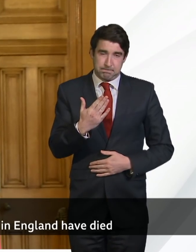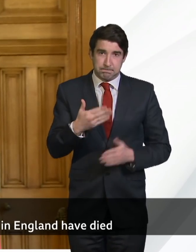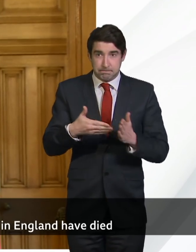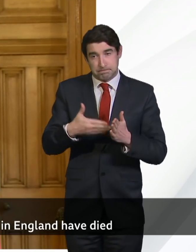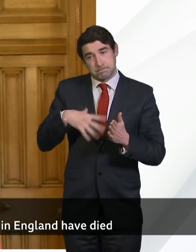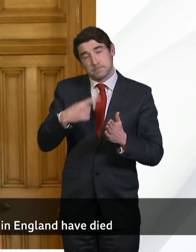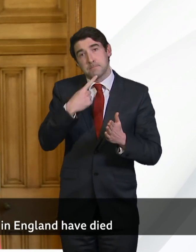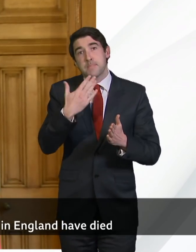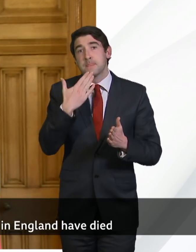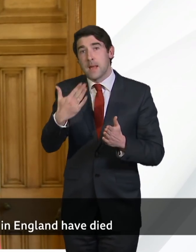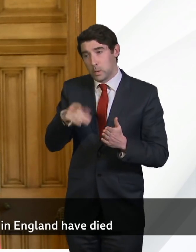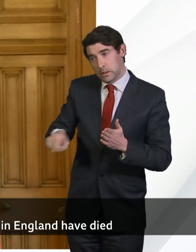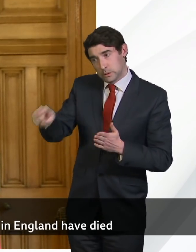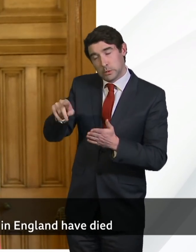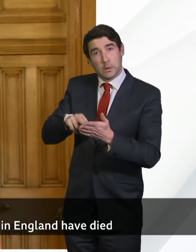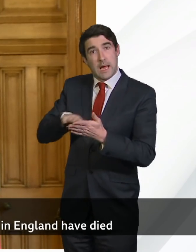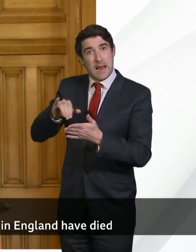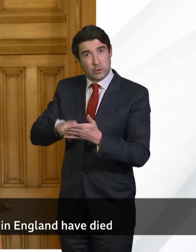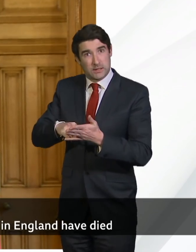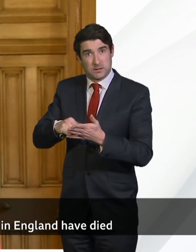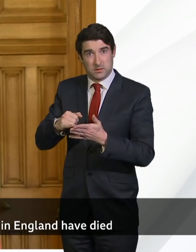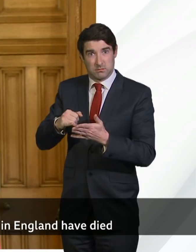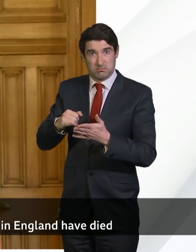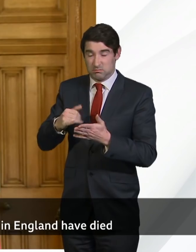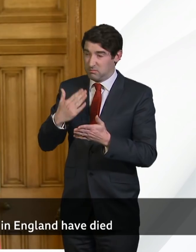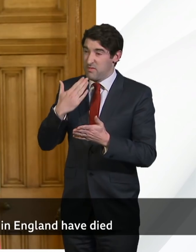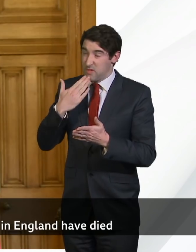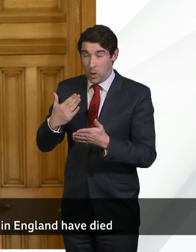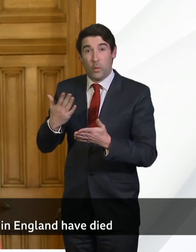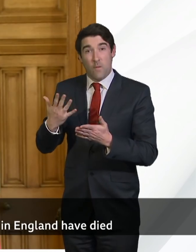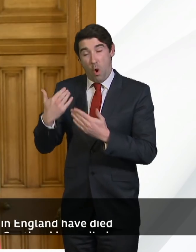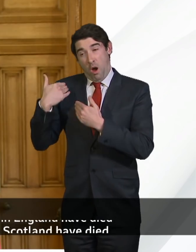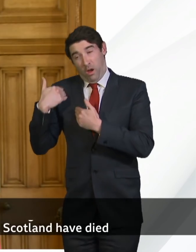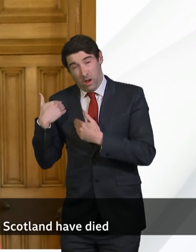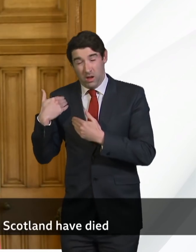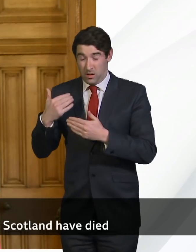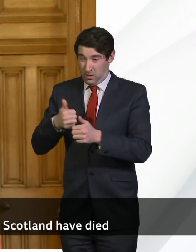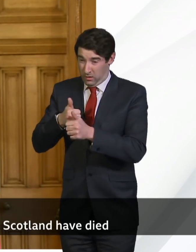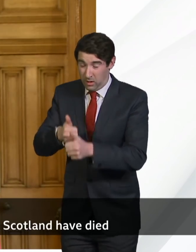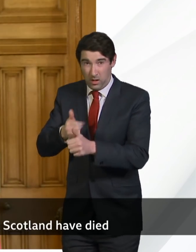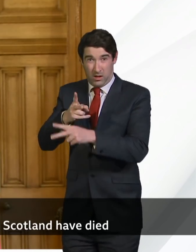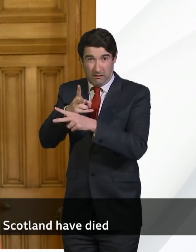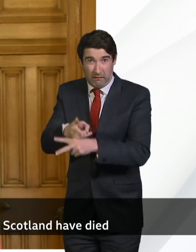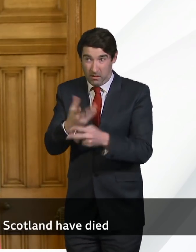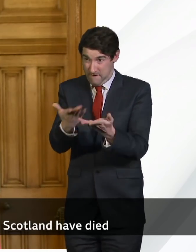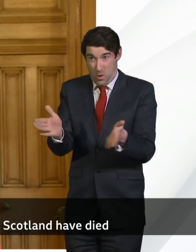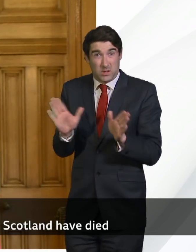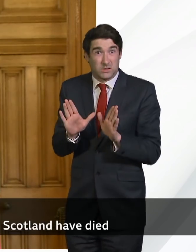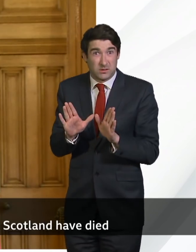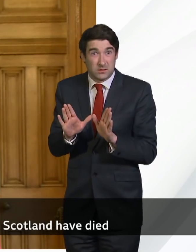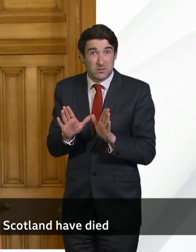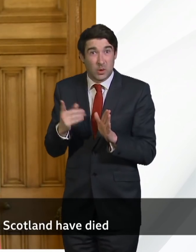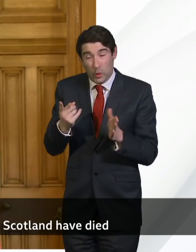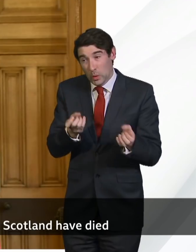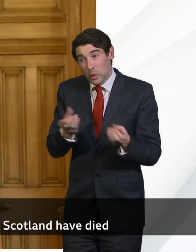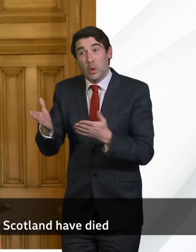of need, the NHS workers on the front line who have treated the sick, saved lives, and tended for those who